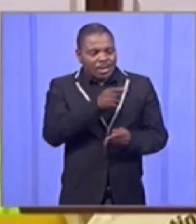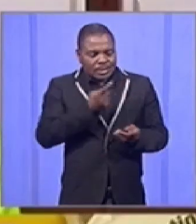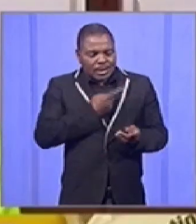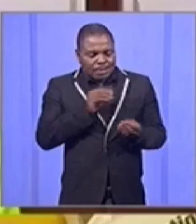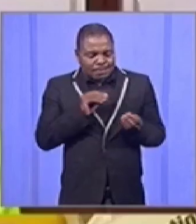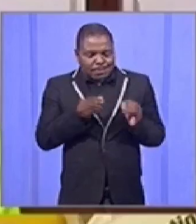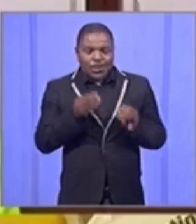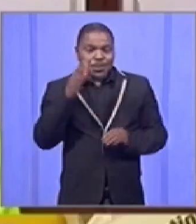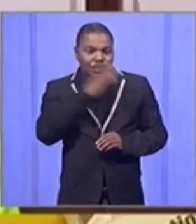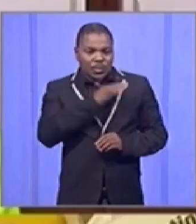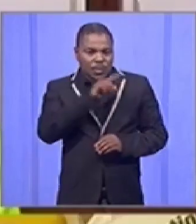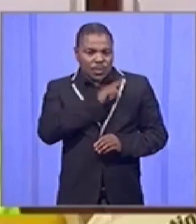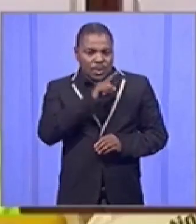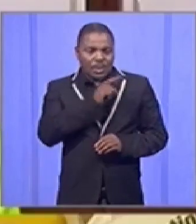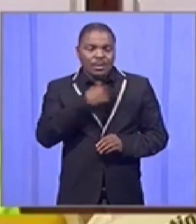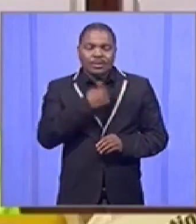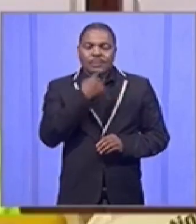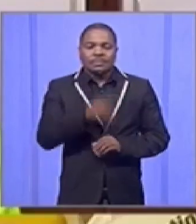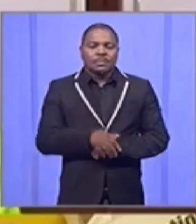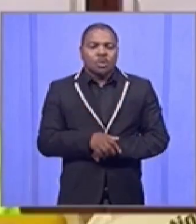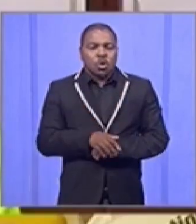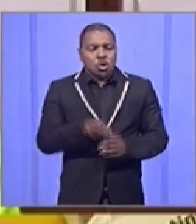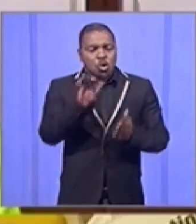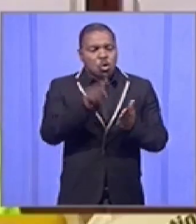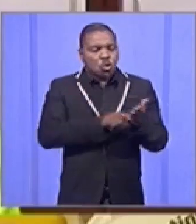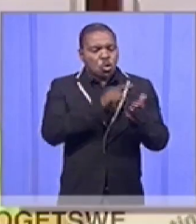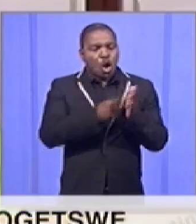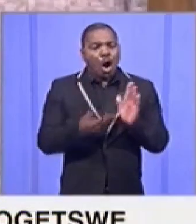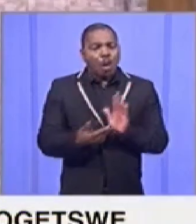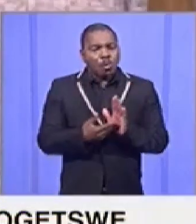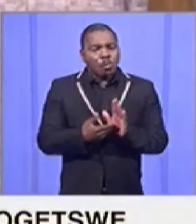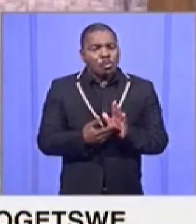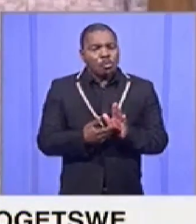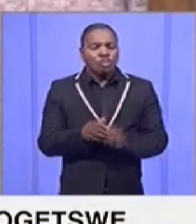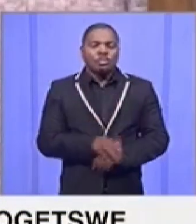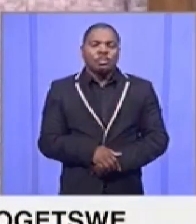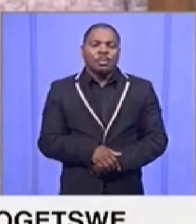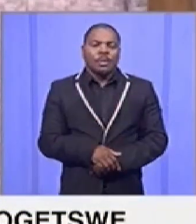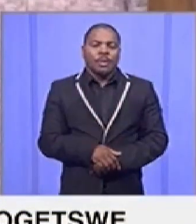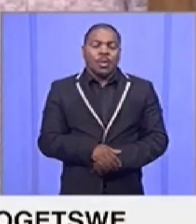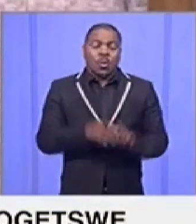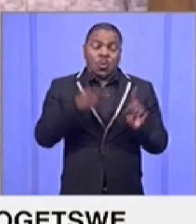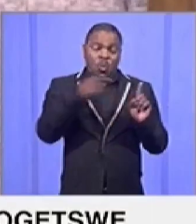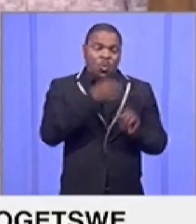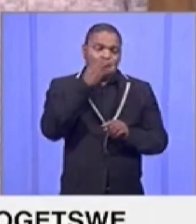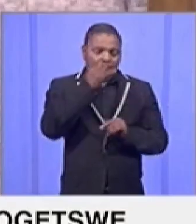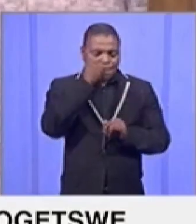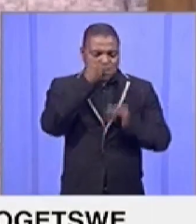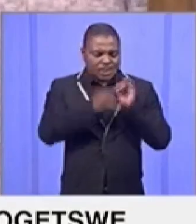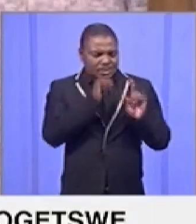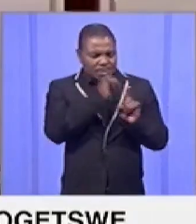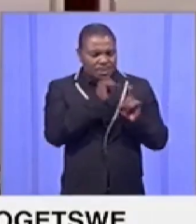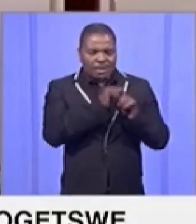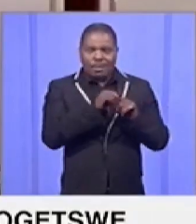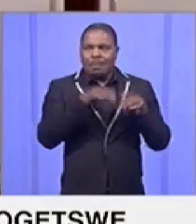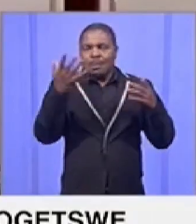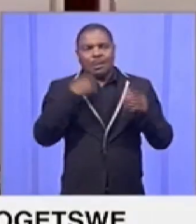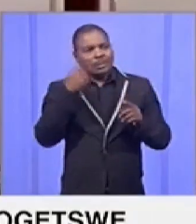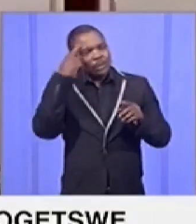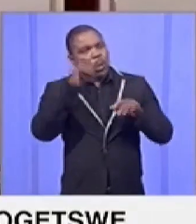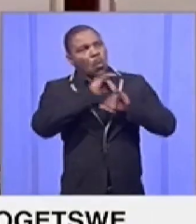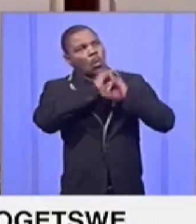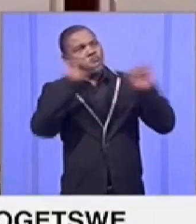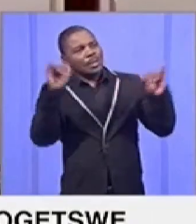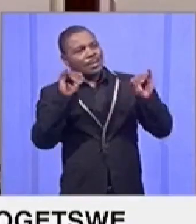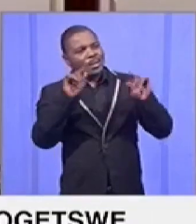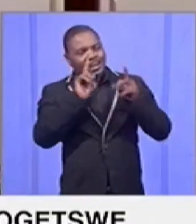when they are showed that there is this wrong thing which you've done. Mkhwebane a re diphoso tsa gagwe di godisitswe le gore go dirisitswe